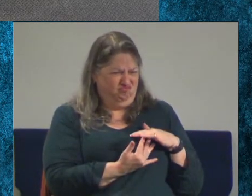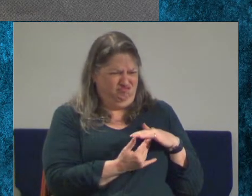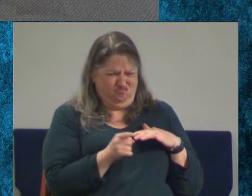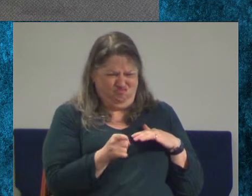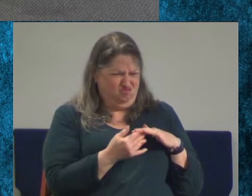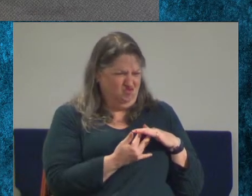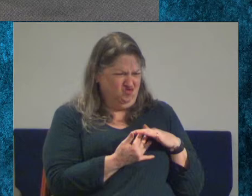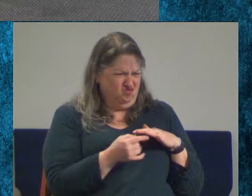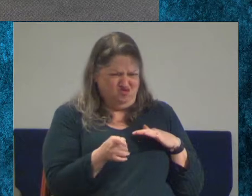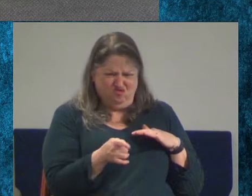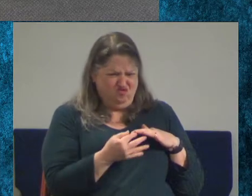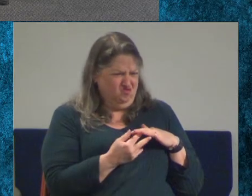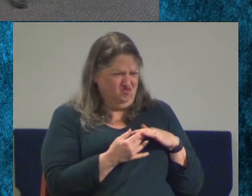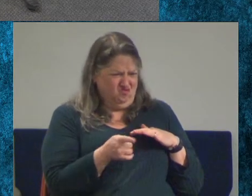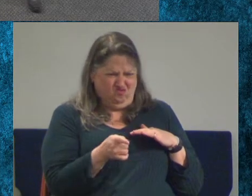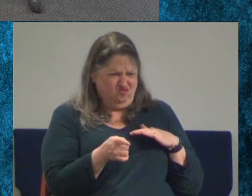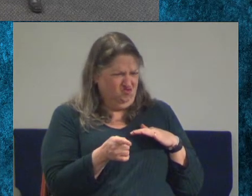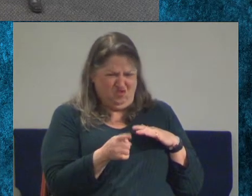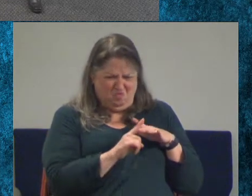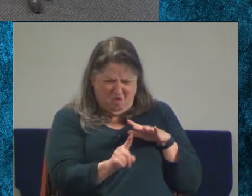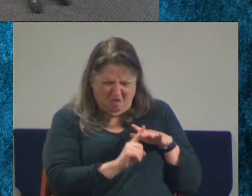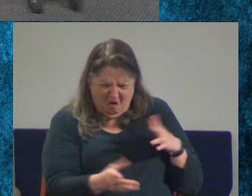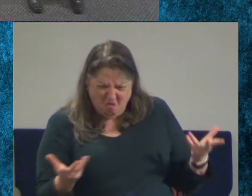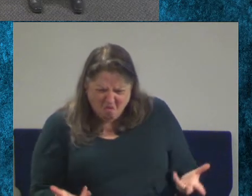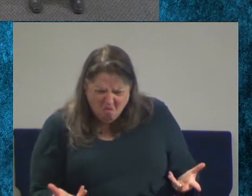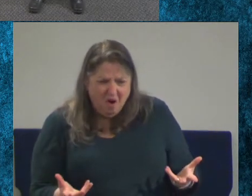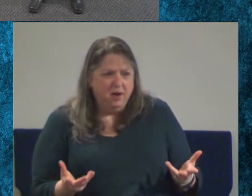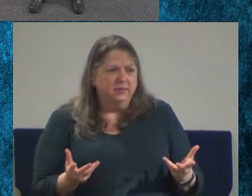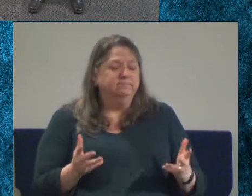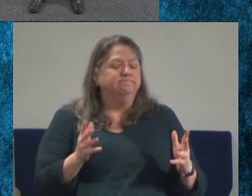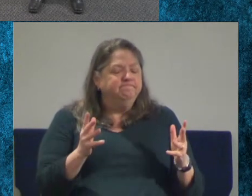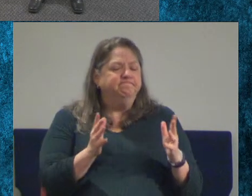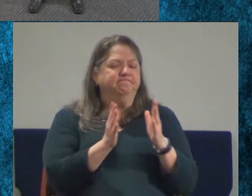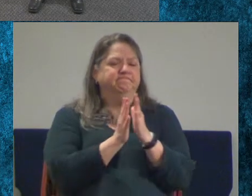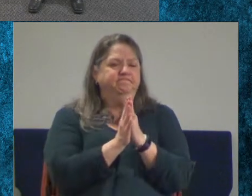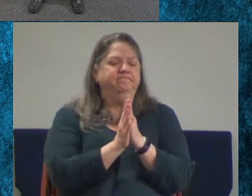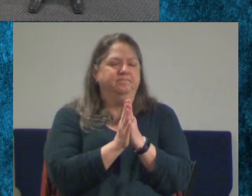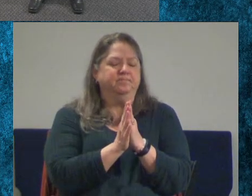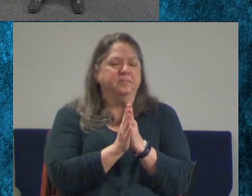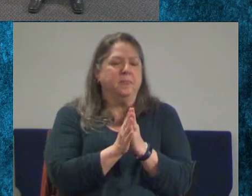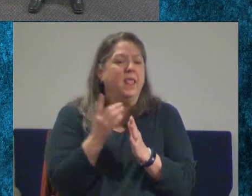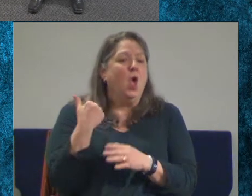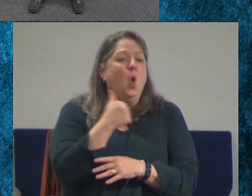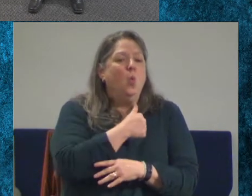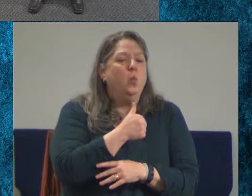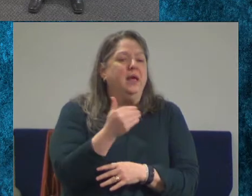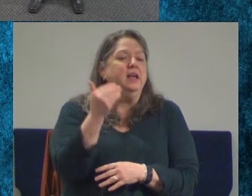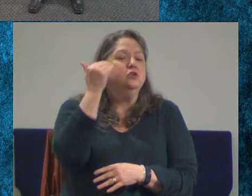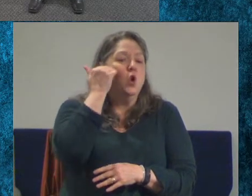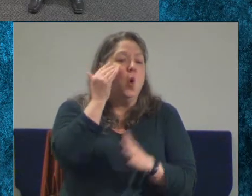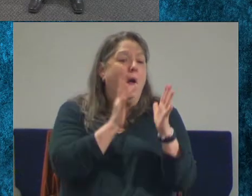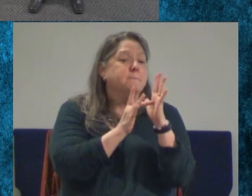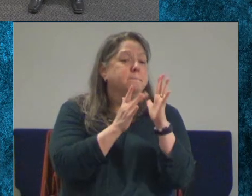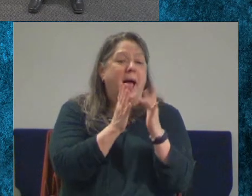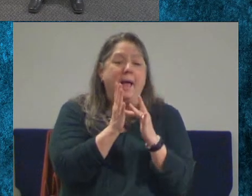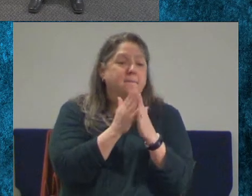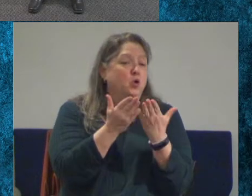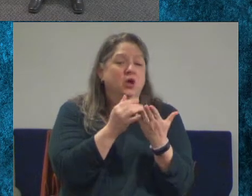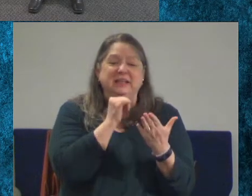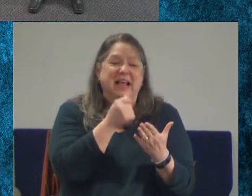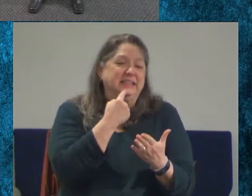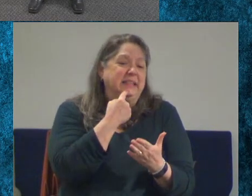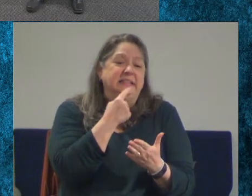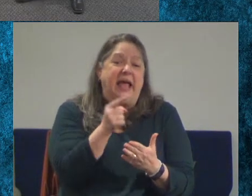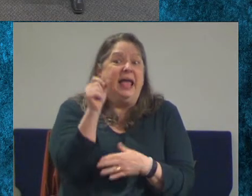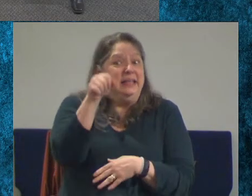Testament. But we do know that in the New Testament, we find that there were Christians who owned their own slaves, and there were